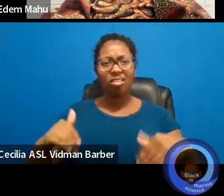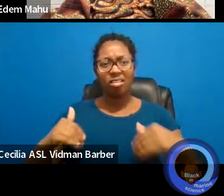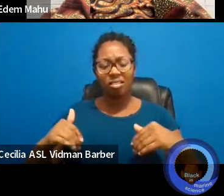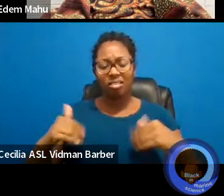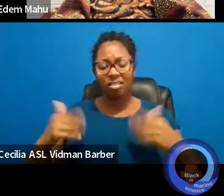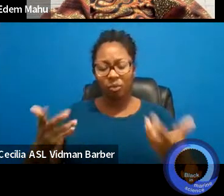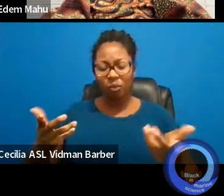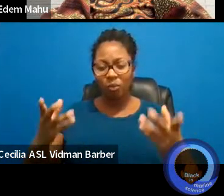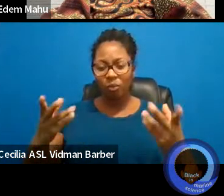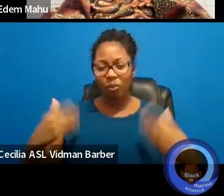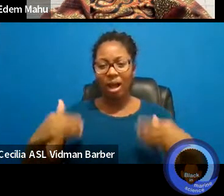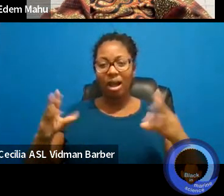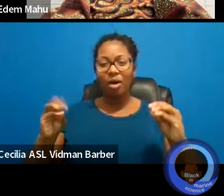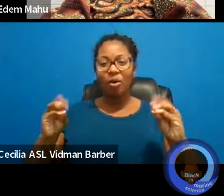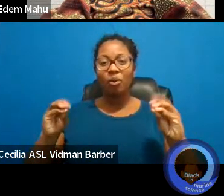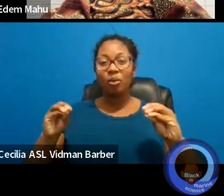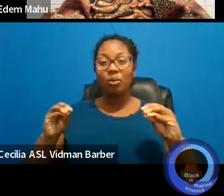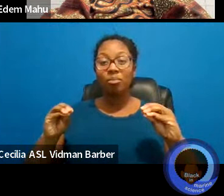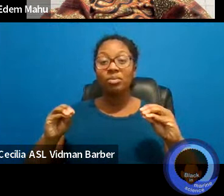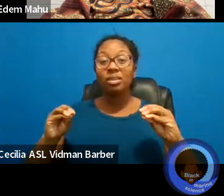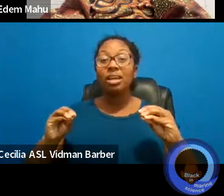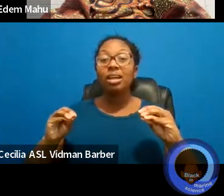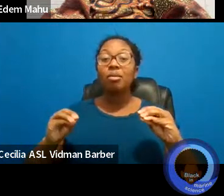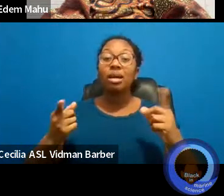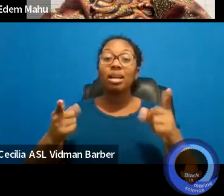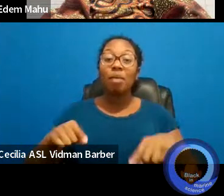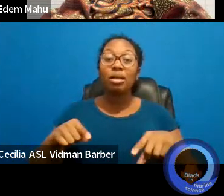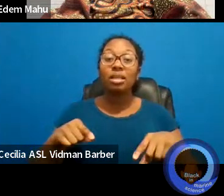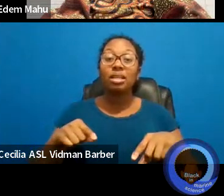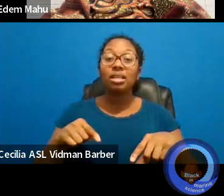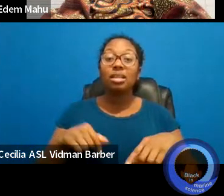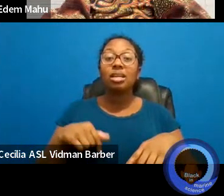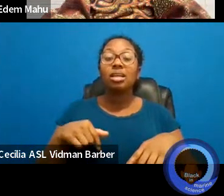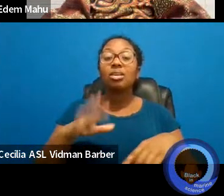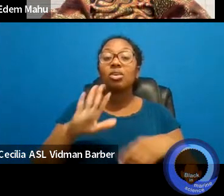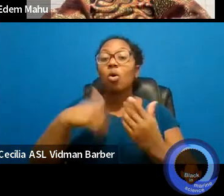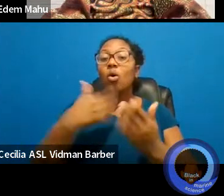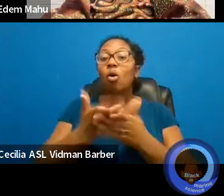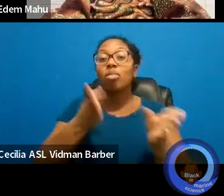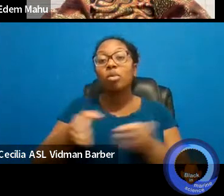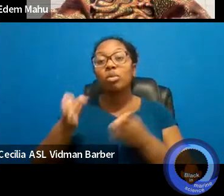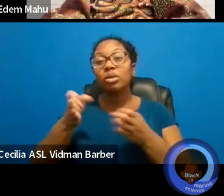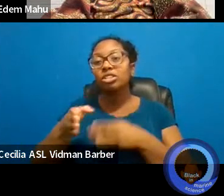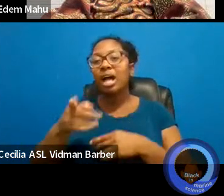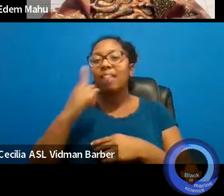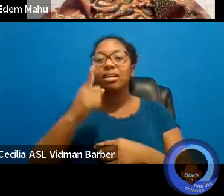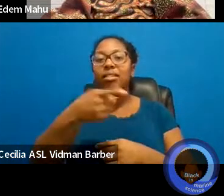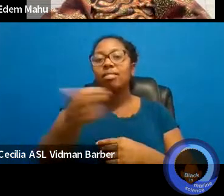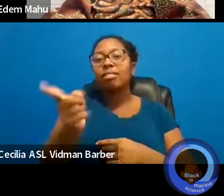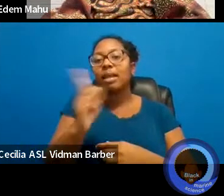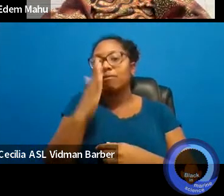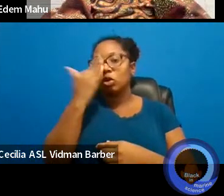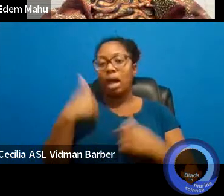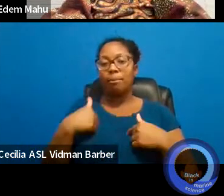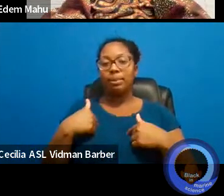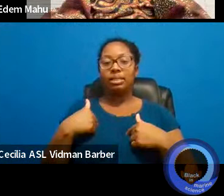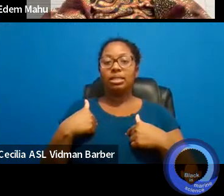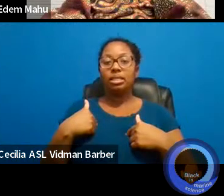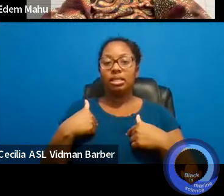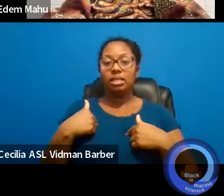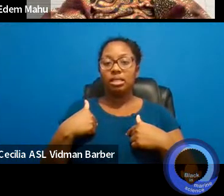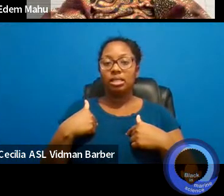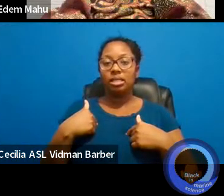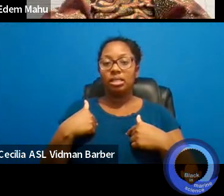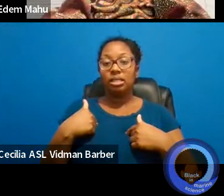present, and it was really frustrating with all the preparation that was made. And I had to get